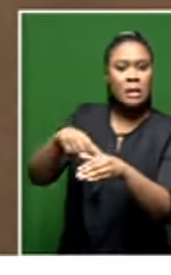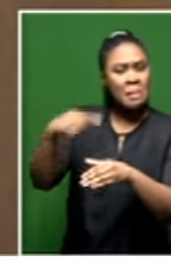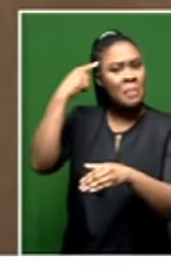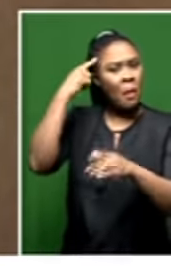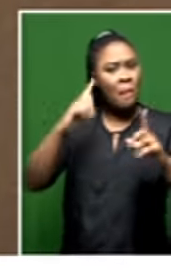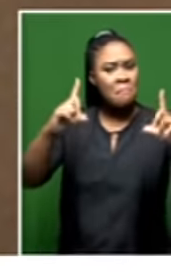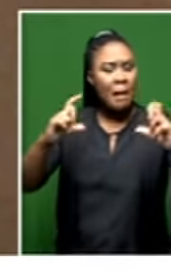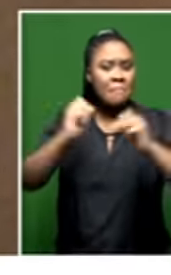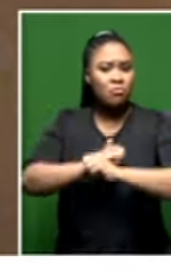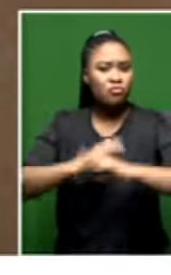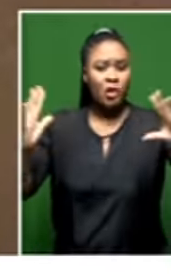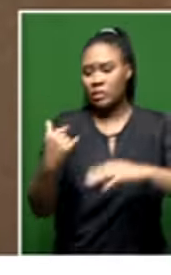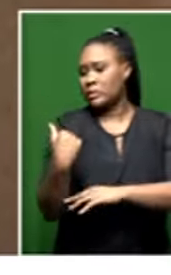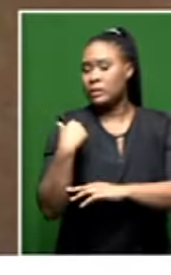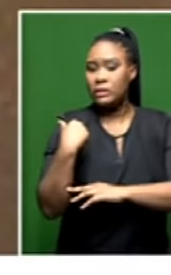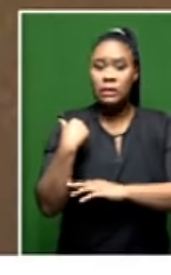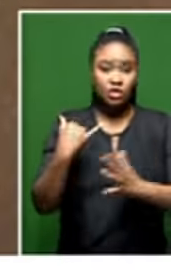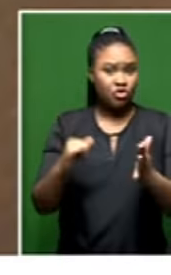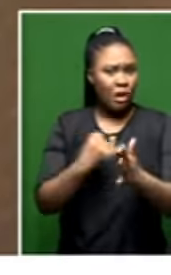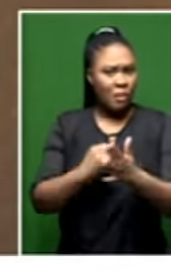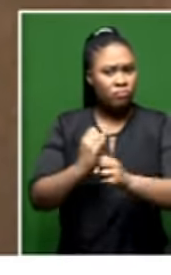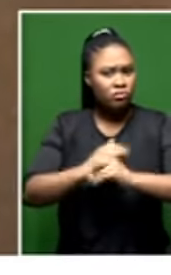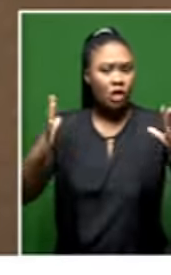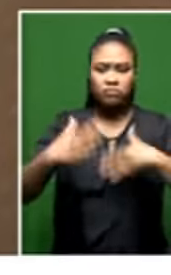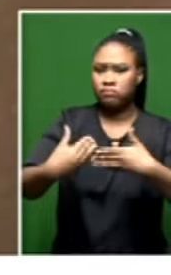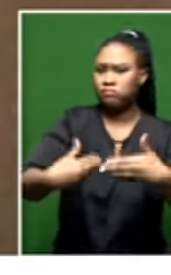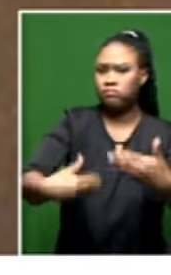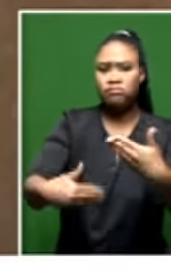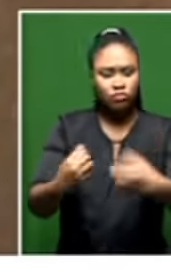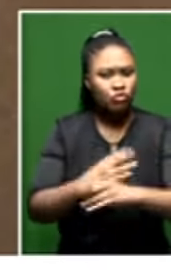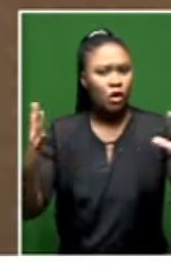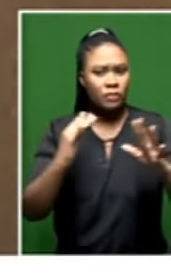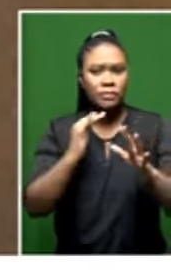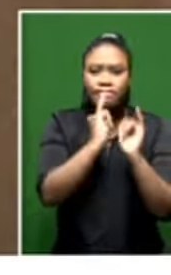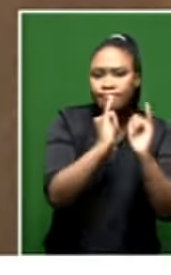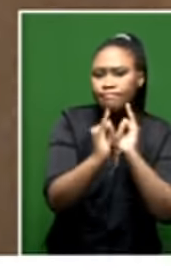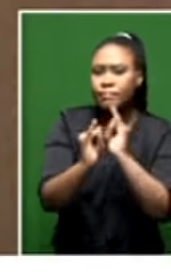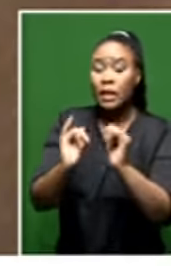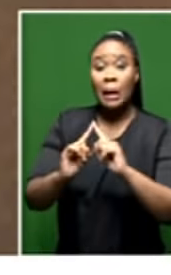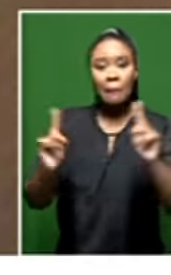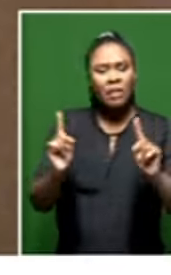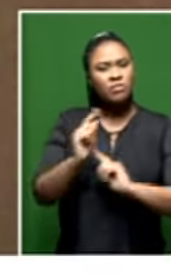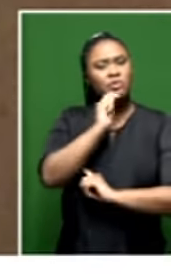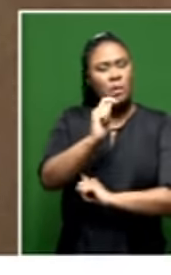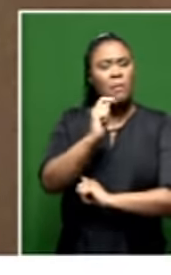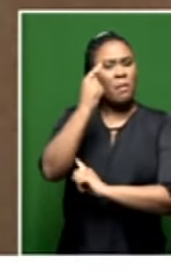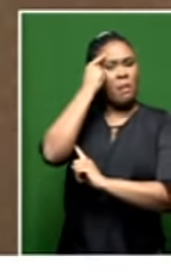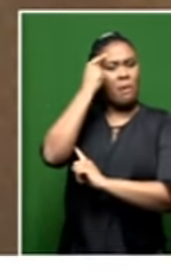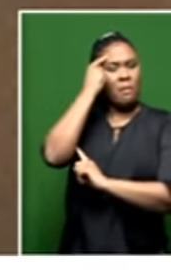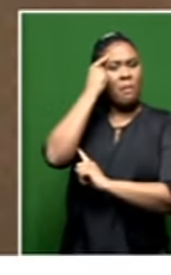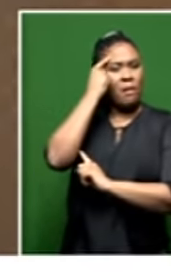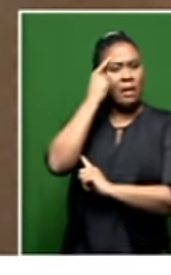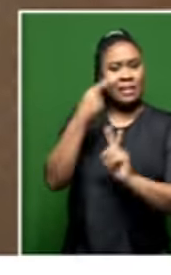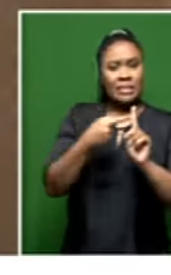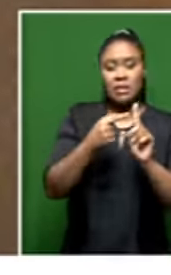start at the beginning of the year, considering that this was supposed to be, considering that we knew that Chief Justice